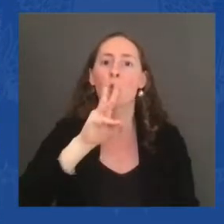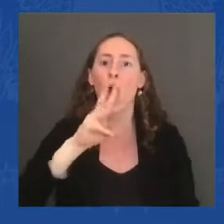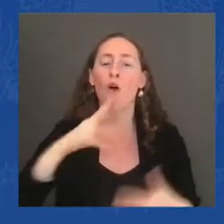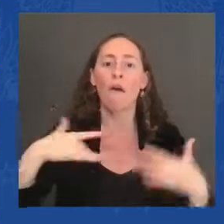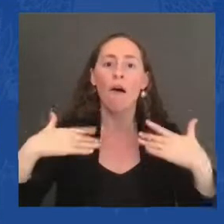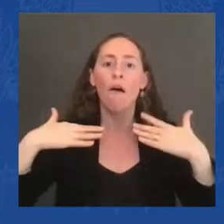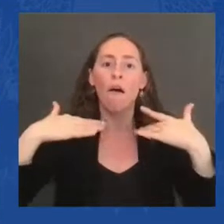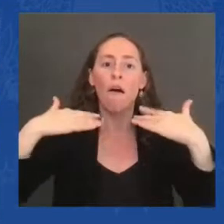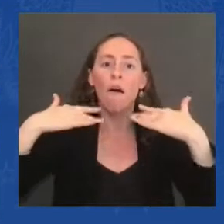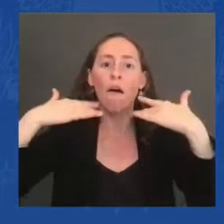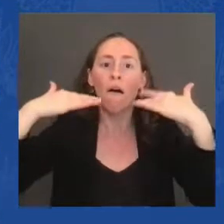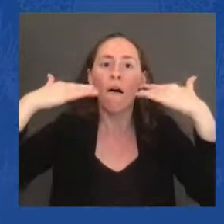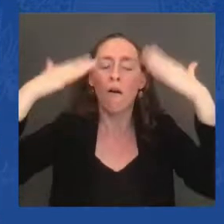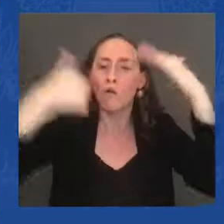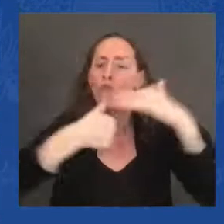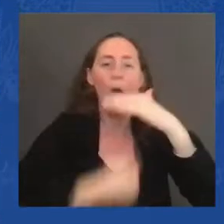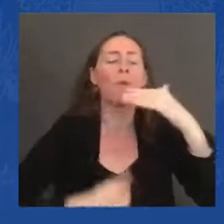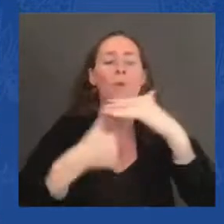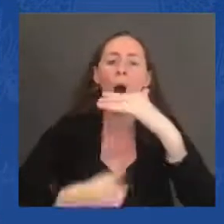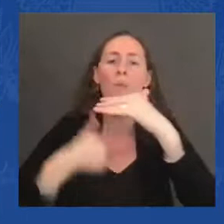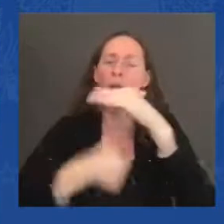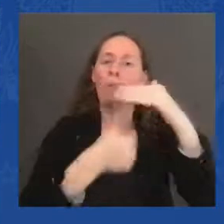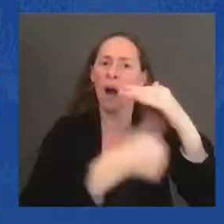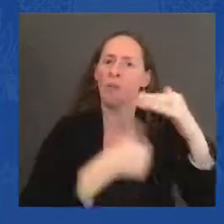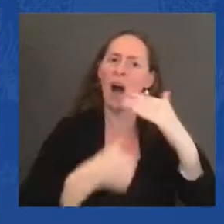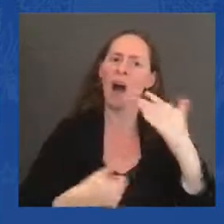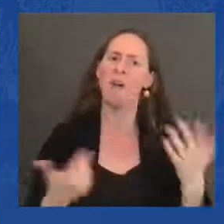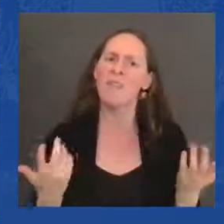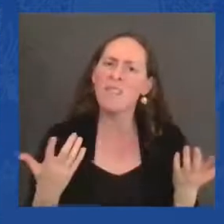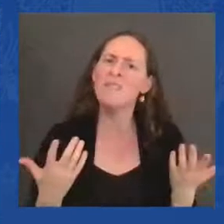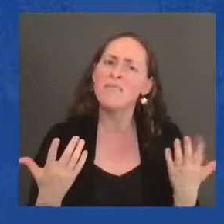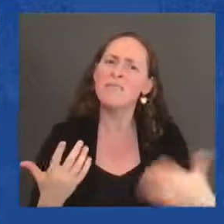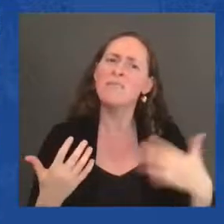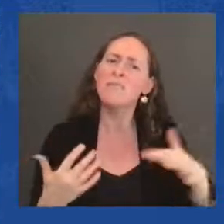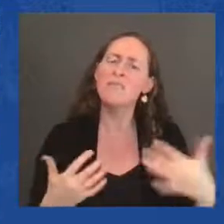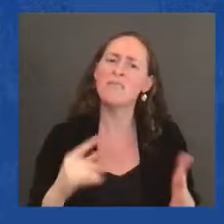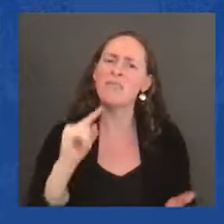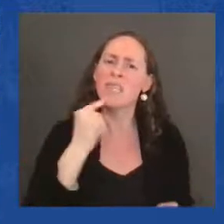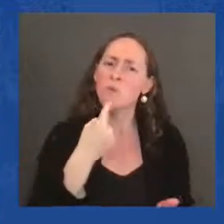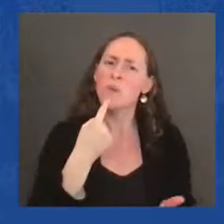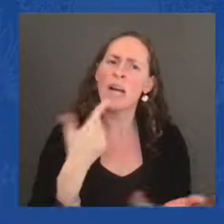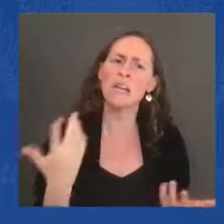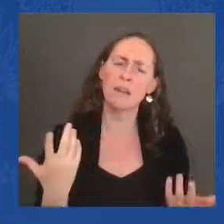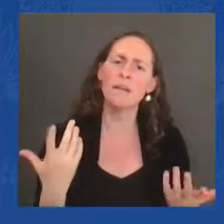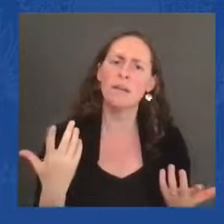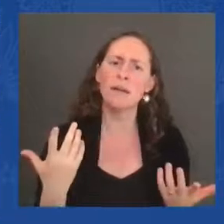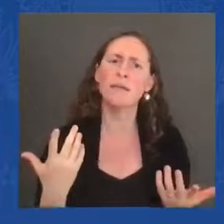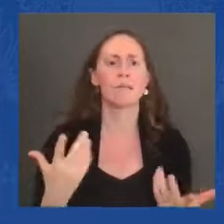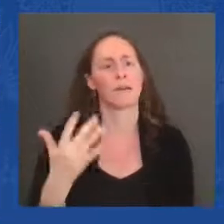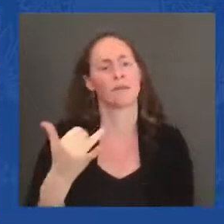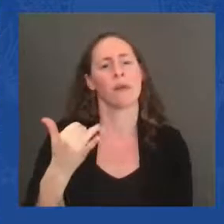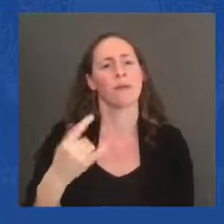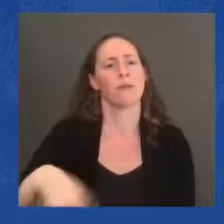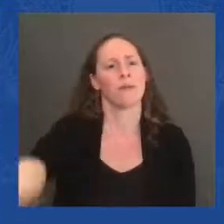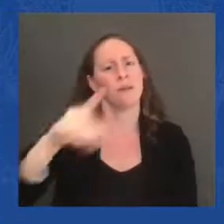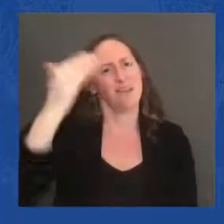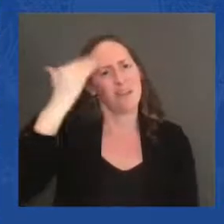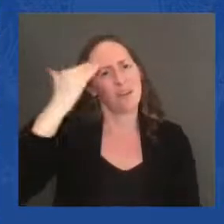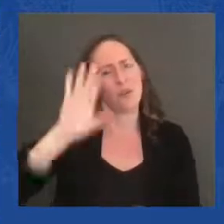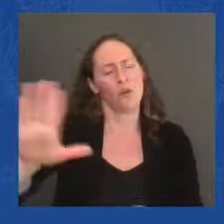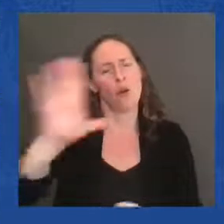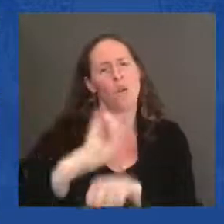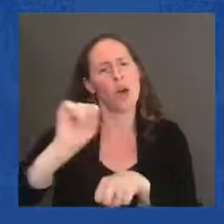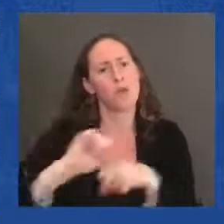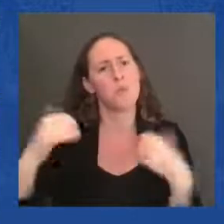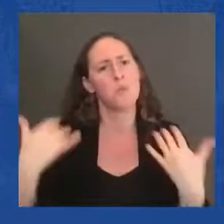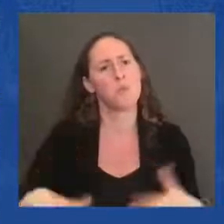in what you're doing. But I also think about the jobs we're losing due to the impact of supply chains and industries that are